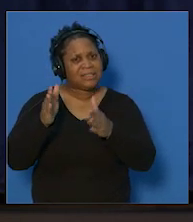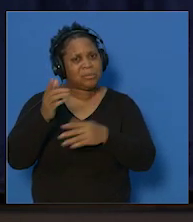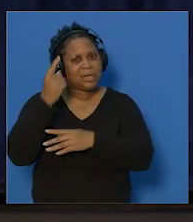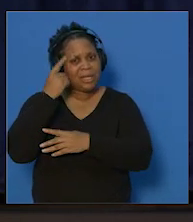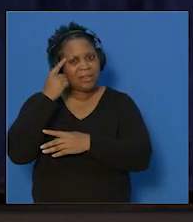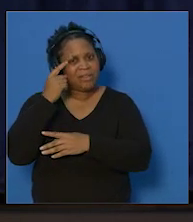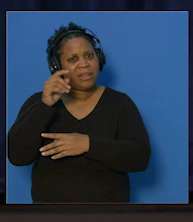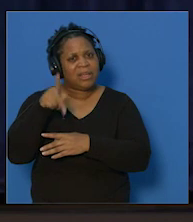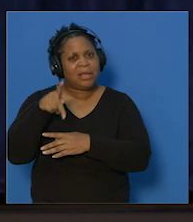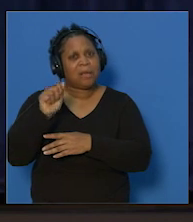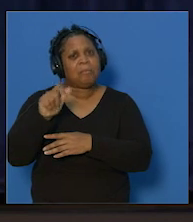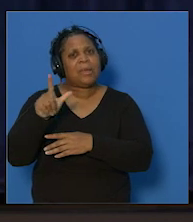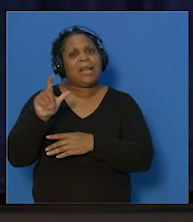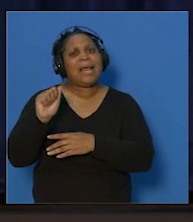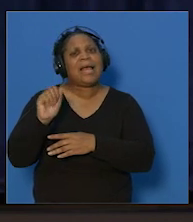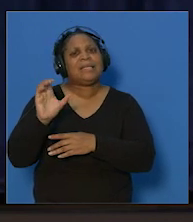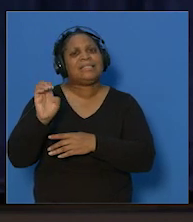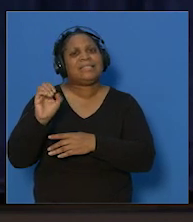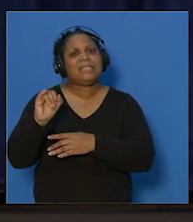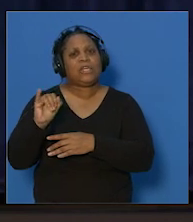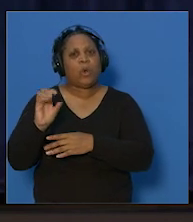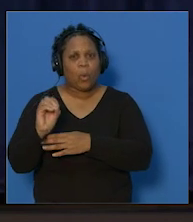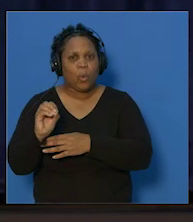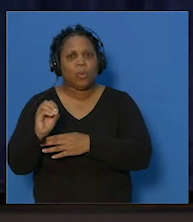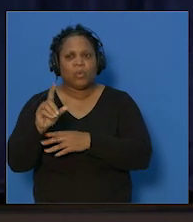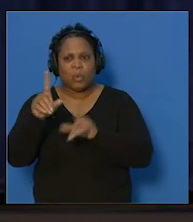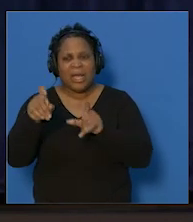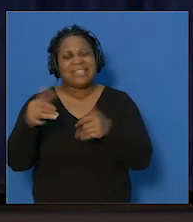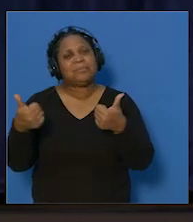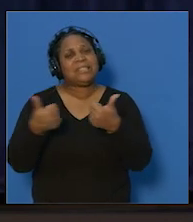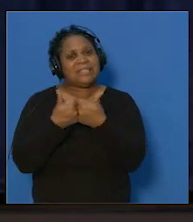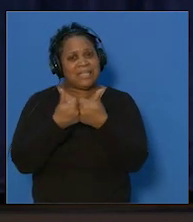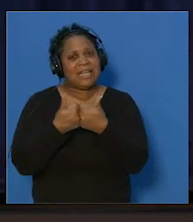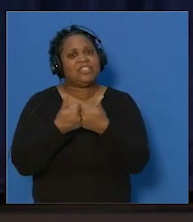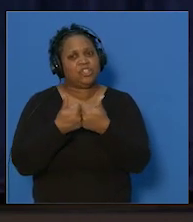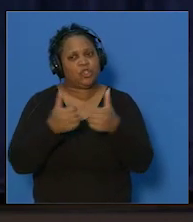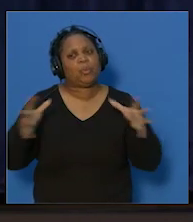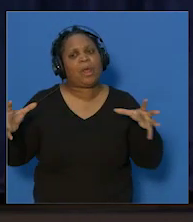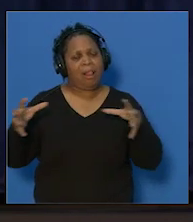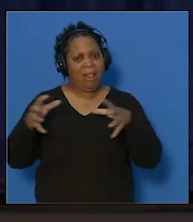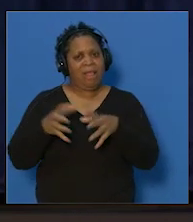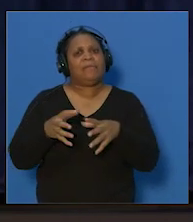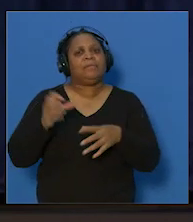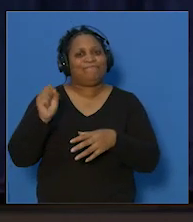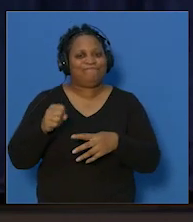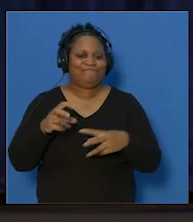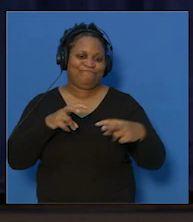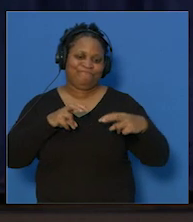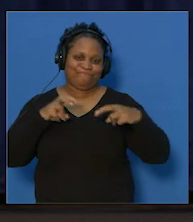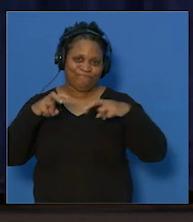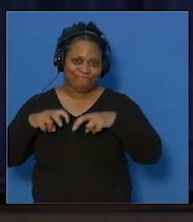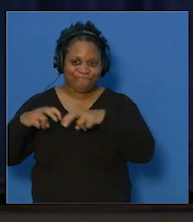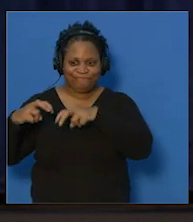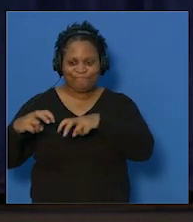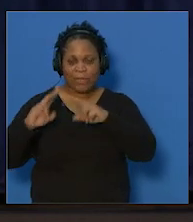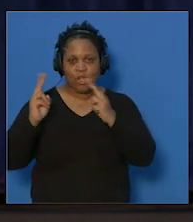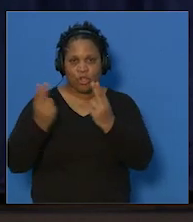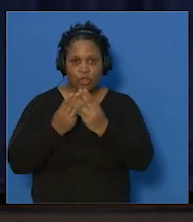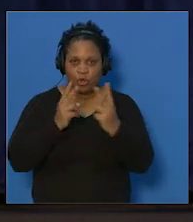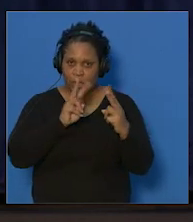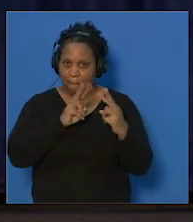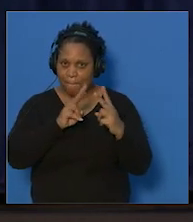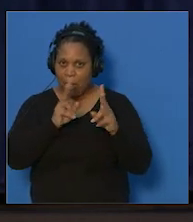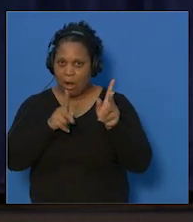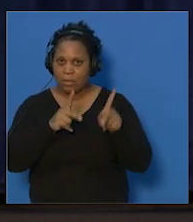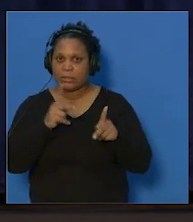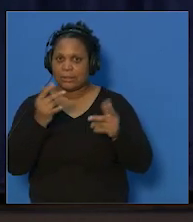Ms. Palacio asked the question, speaking about the challenges of which we had collectively. Mm-hmm. We are sitting down with our union partners on Monday. The fact is